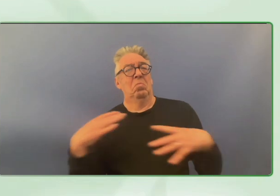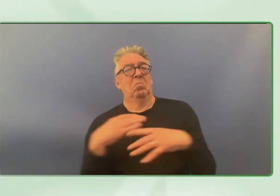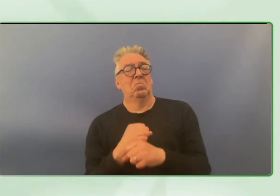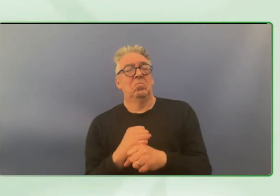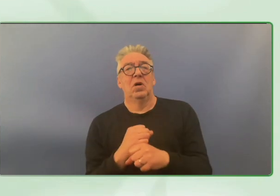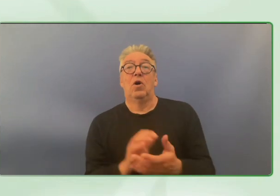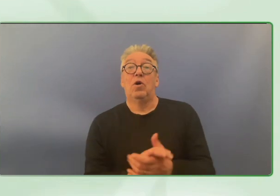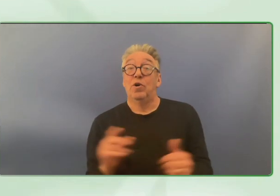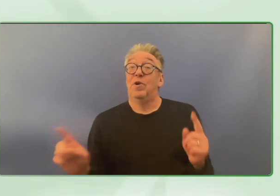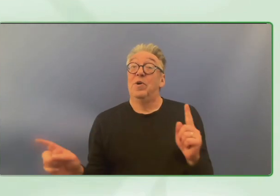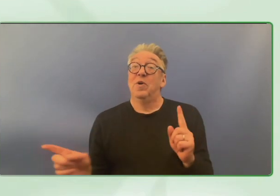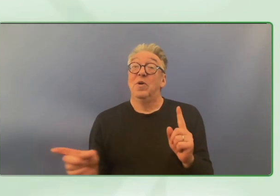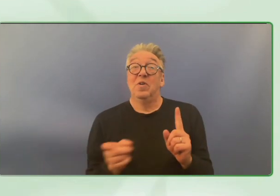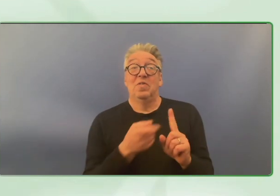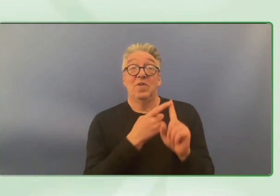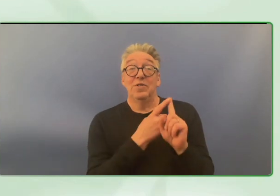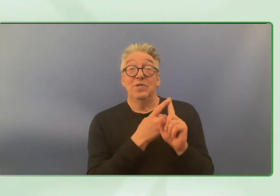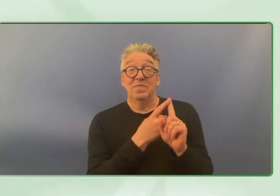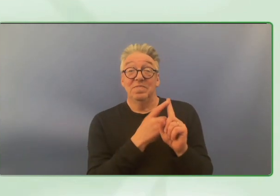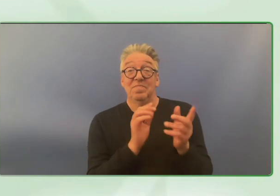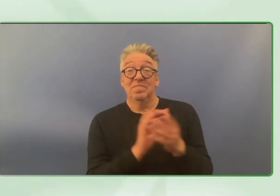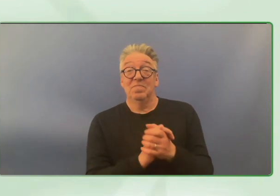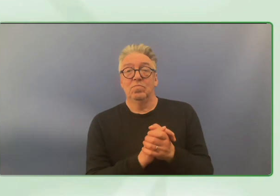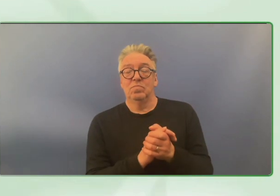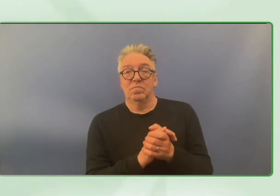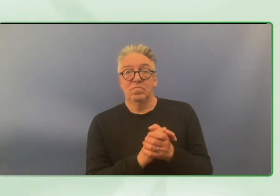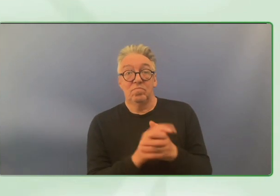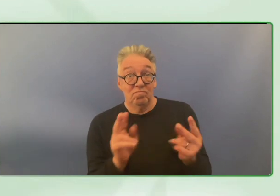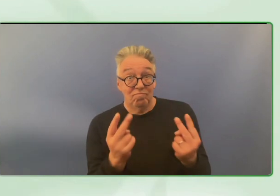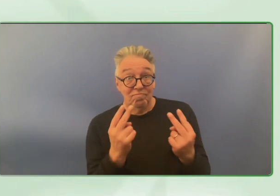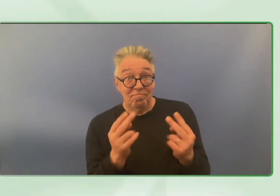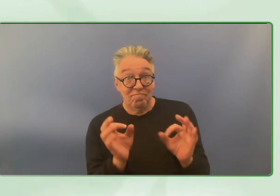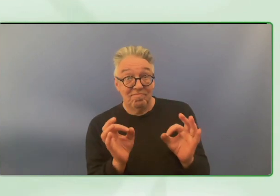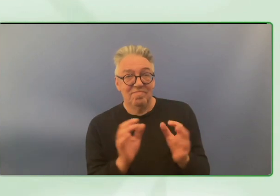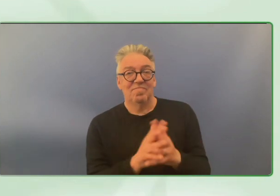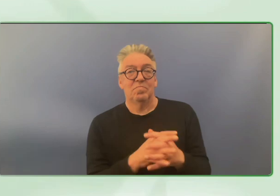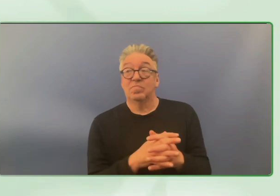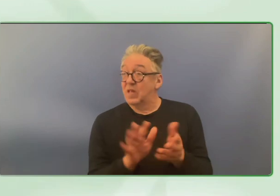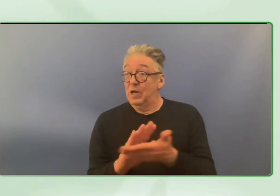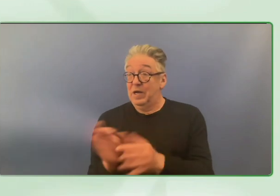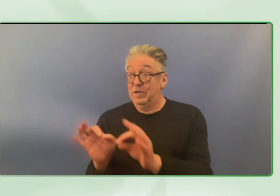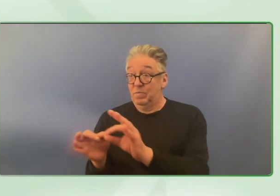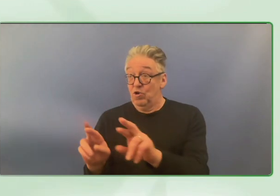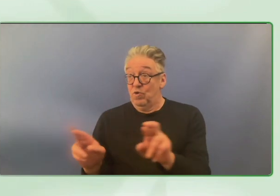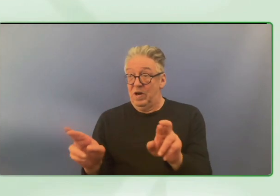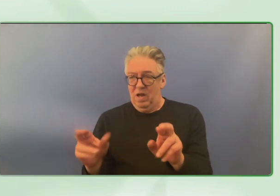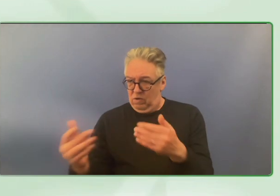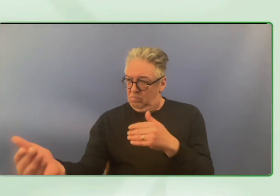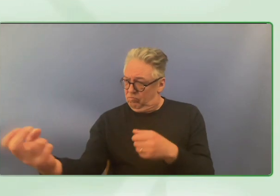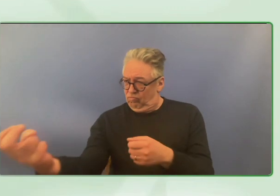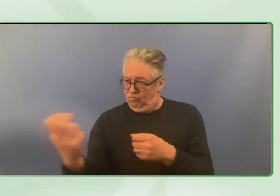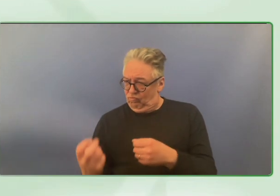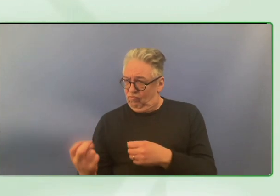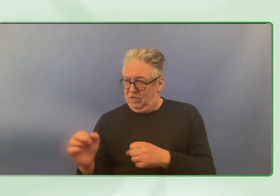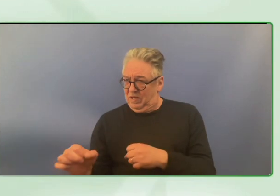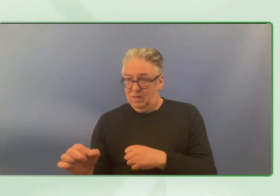First of all, can everybody see? Okay, and the interpreter as well. You want to come closer? Yeah, okay,